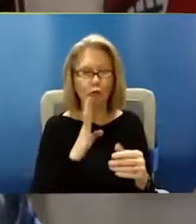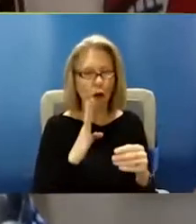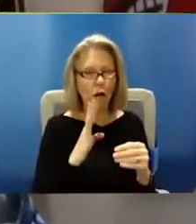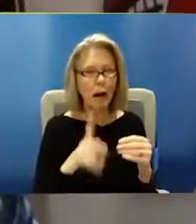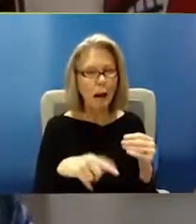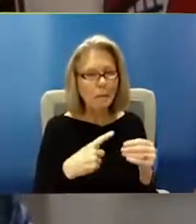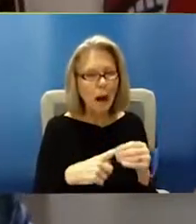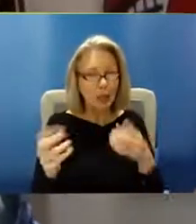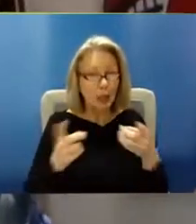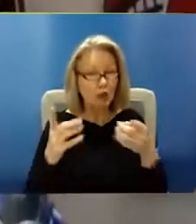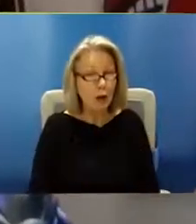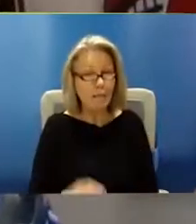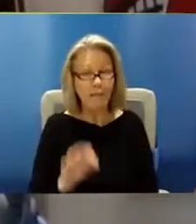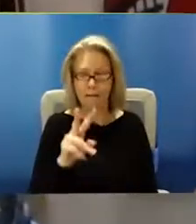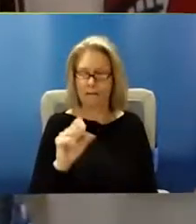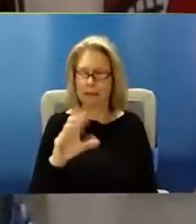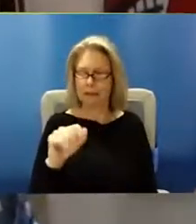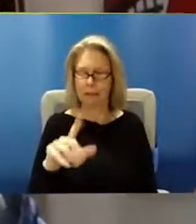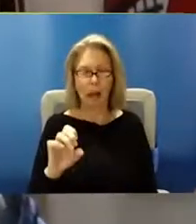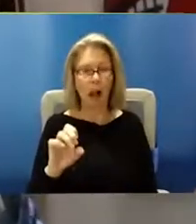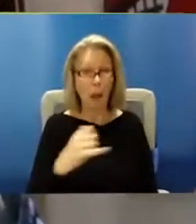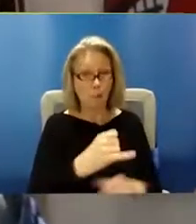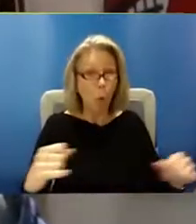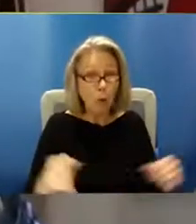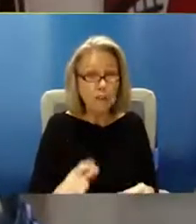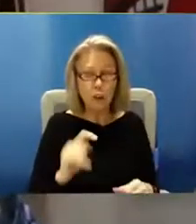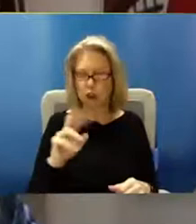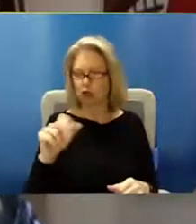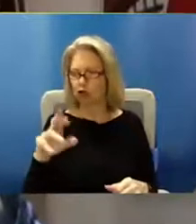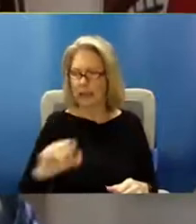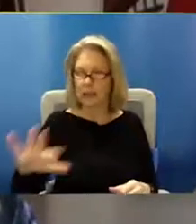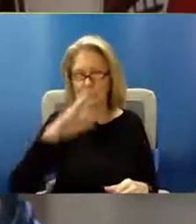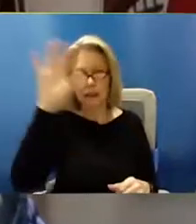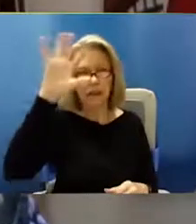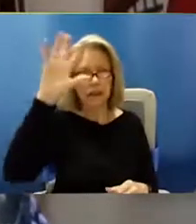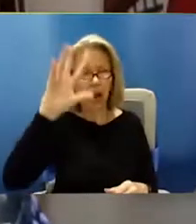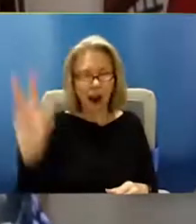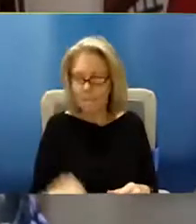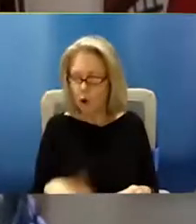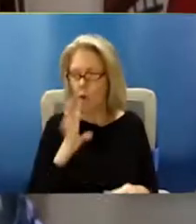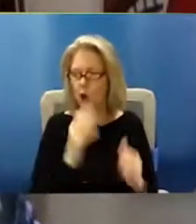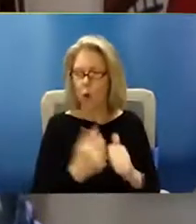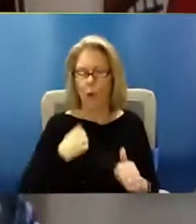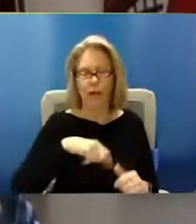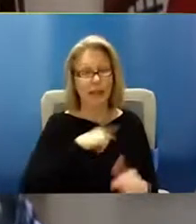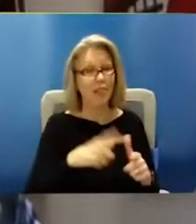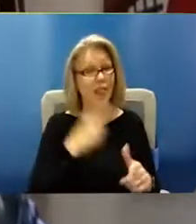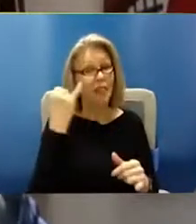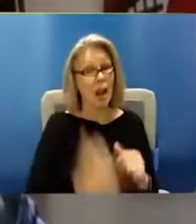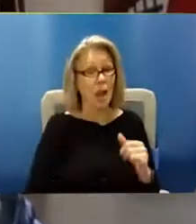List Center and the founding director of Invisible Borders, Trans-African Photographers Organization, Lagos and